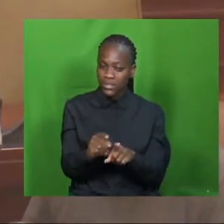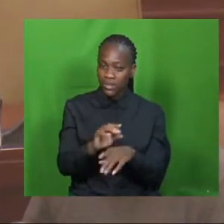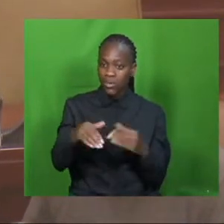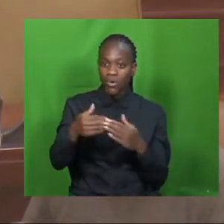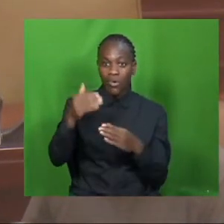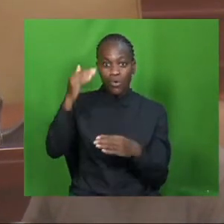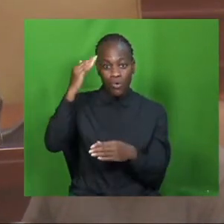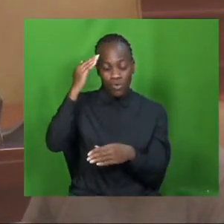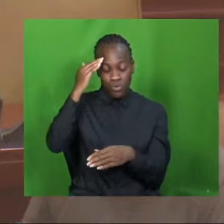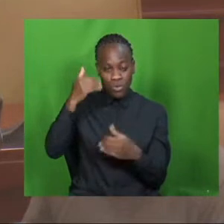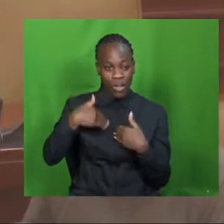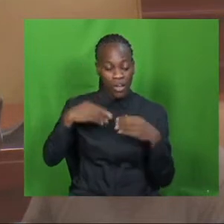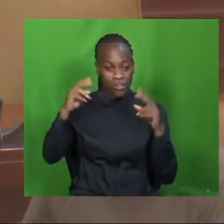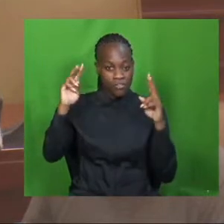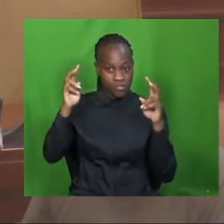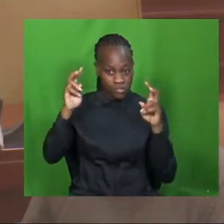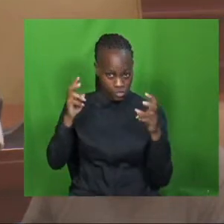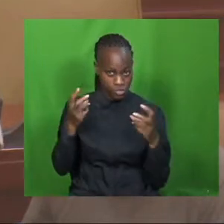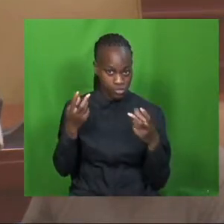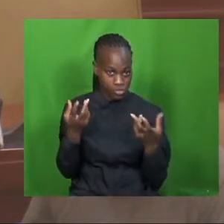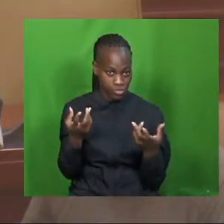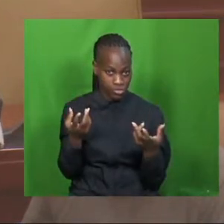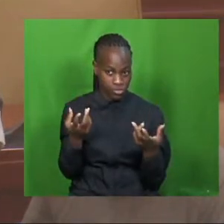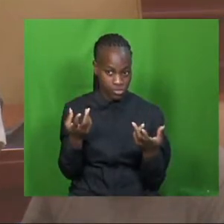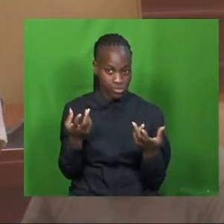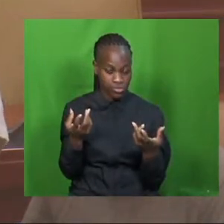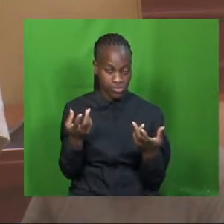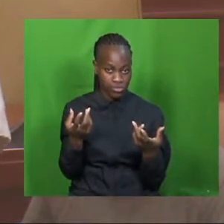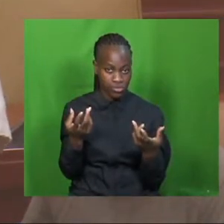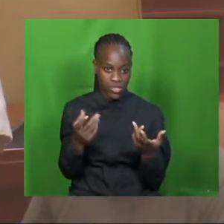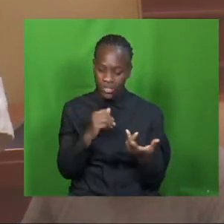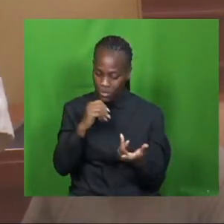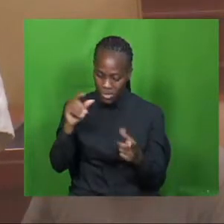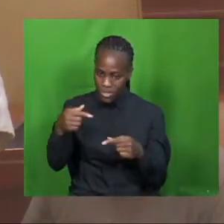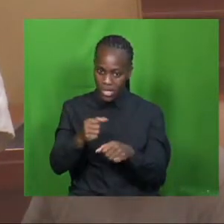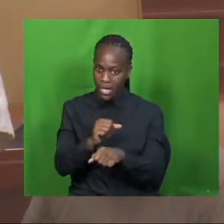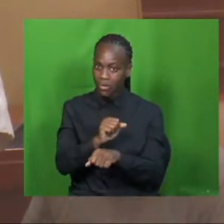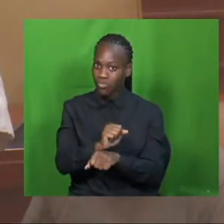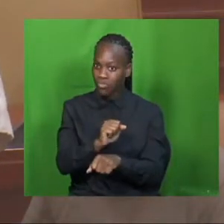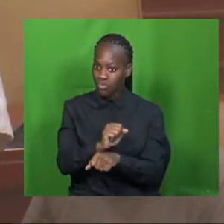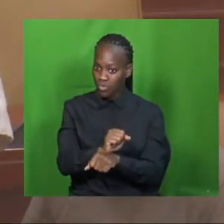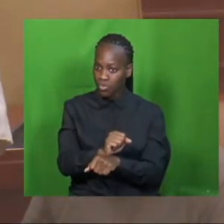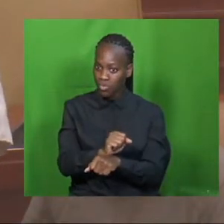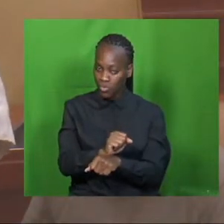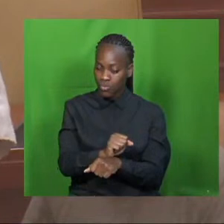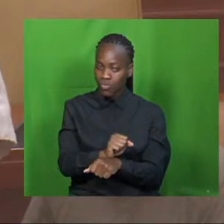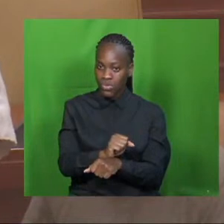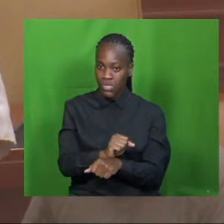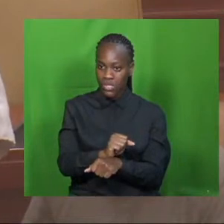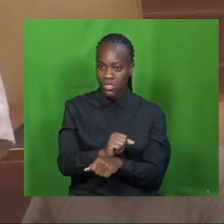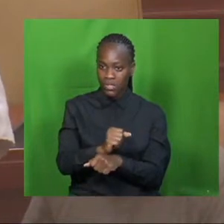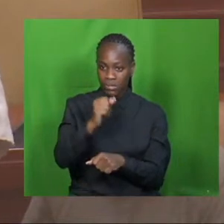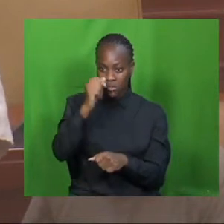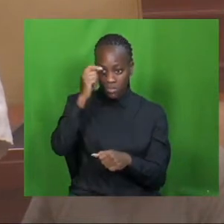Honorable member was present. The member for Asikuma Adobem Prakwa.